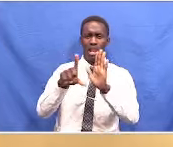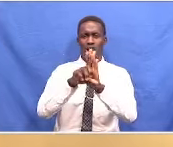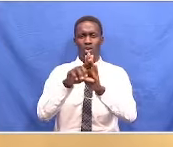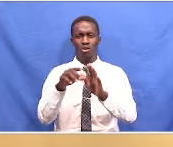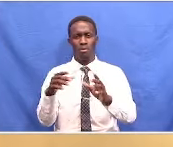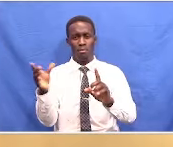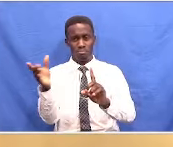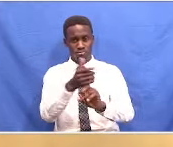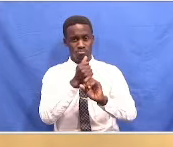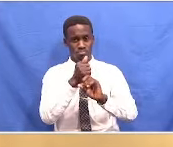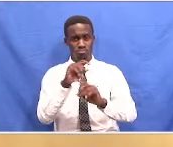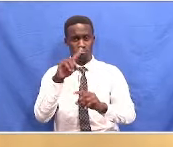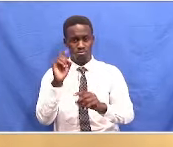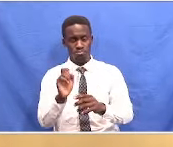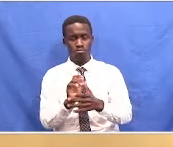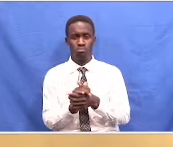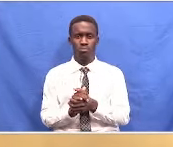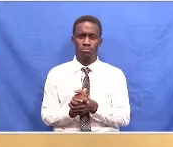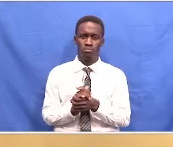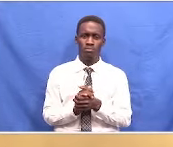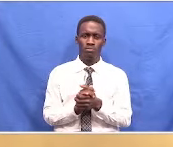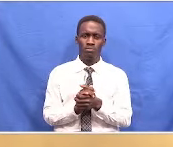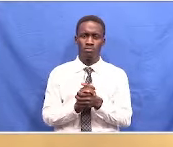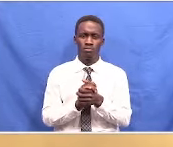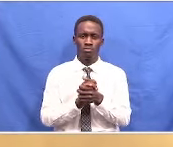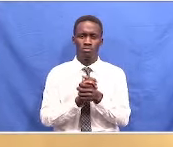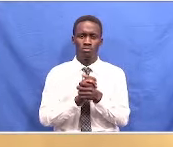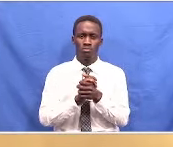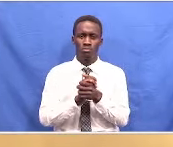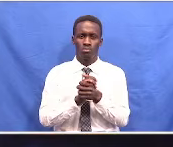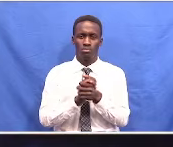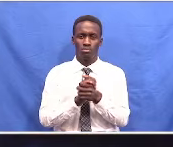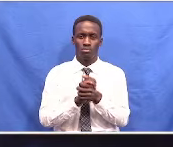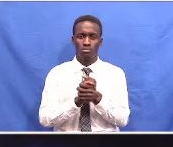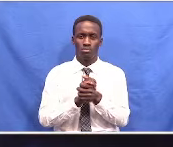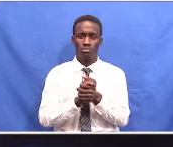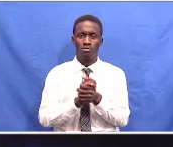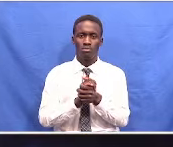Samira Mohammed for TV47 Nairobi.